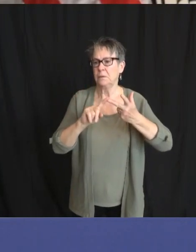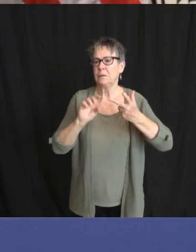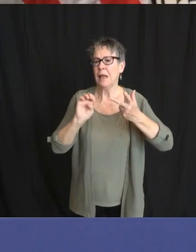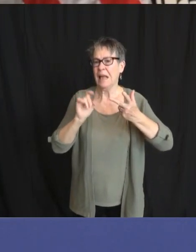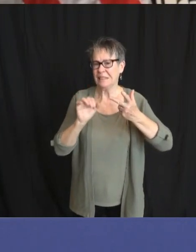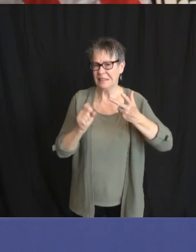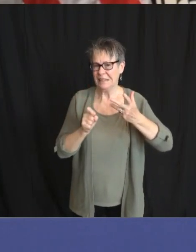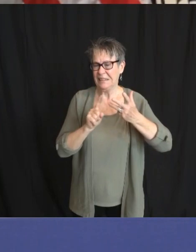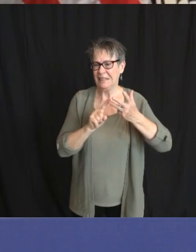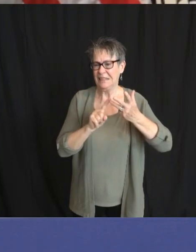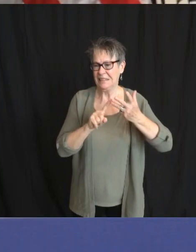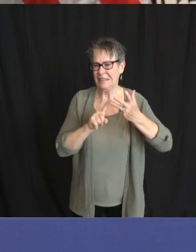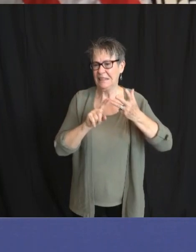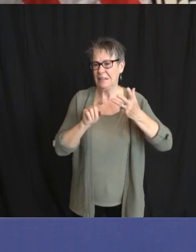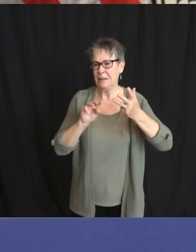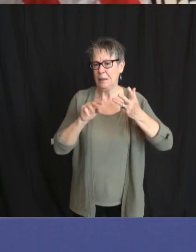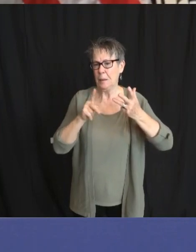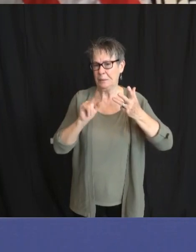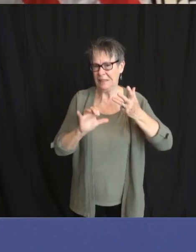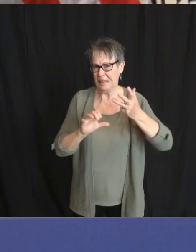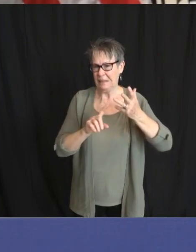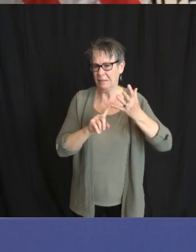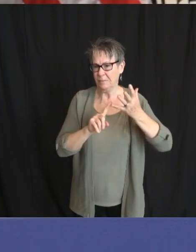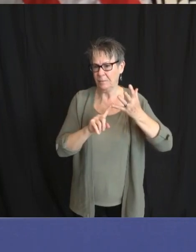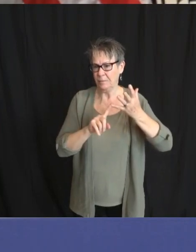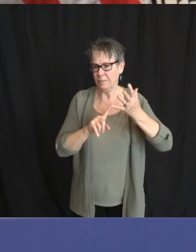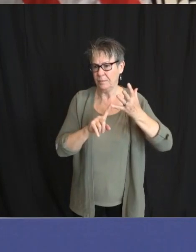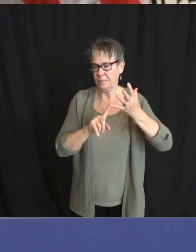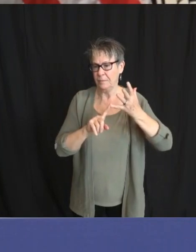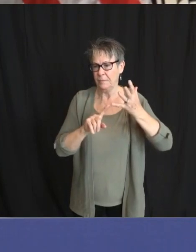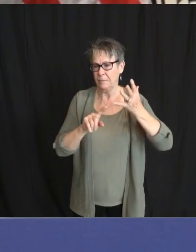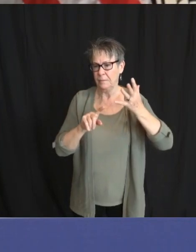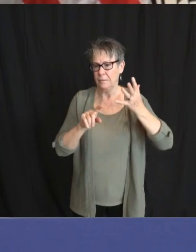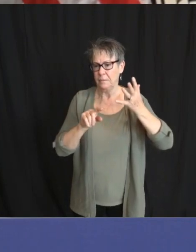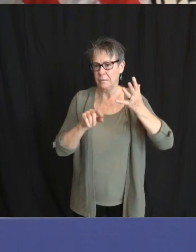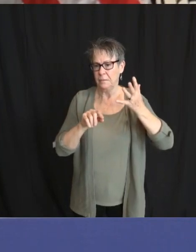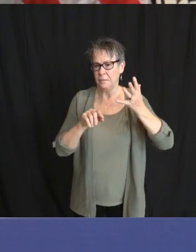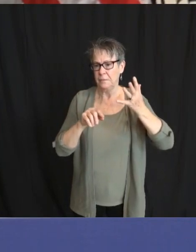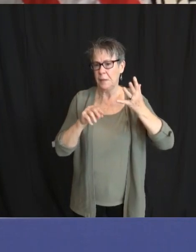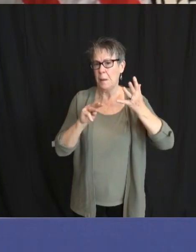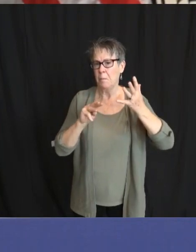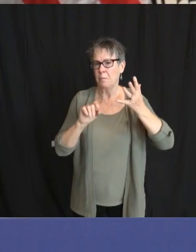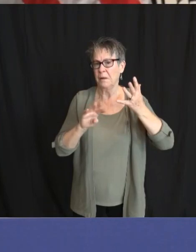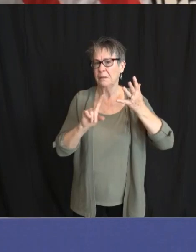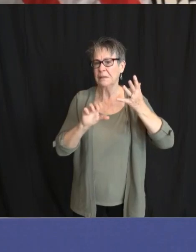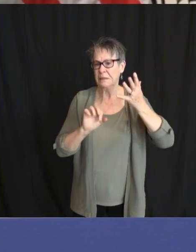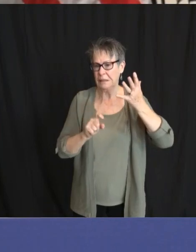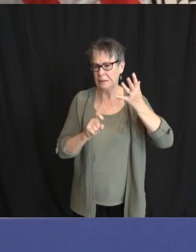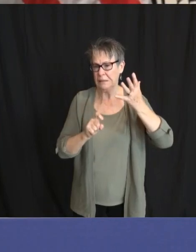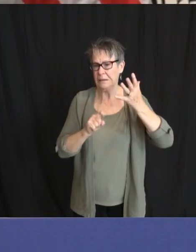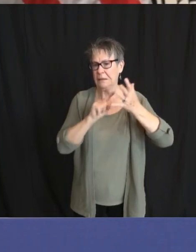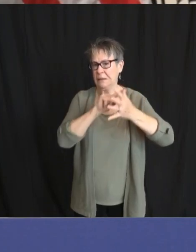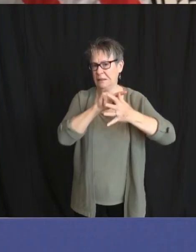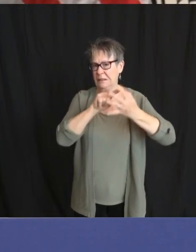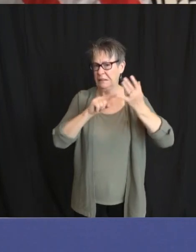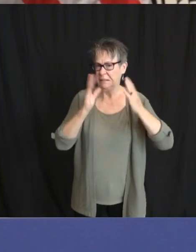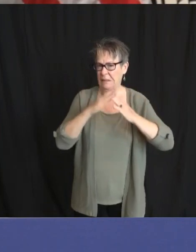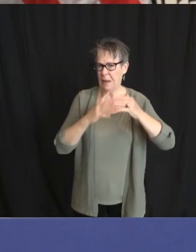are Passaic, Middlesex, and Essex. So the Middlesex was in there both yesterday and today, and it gives you some sense of